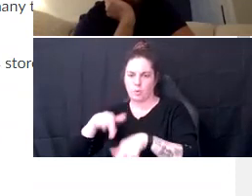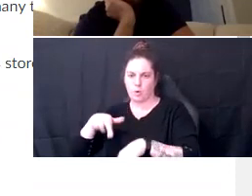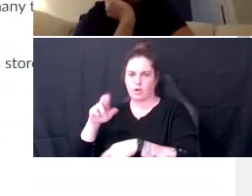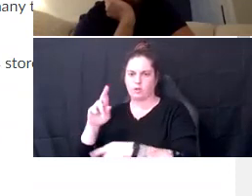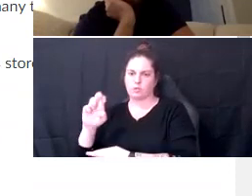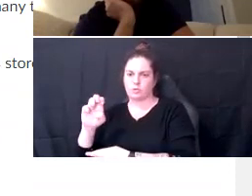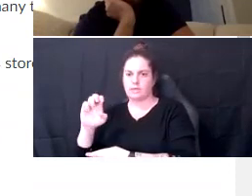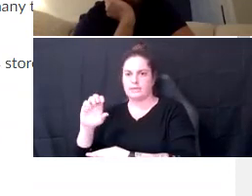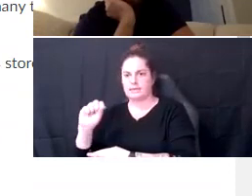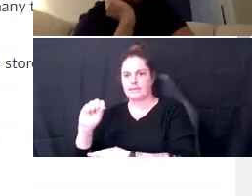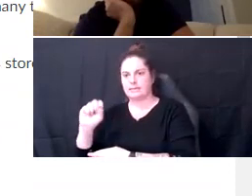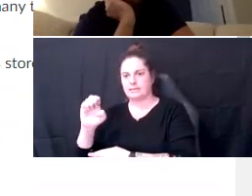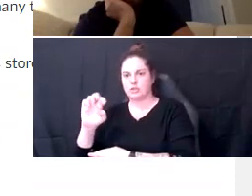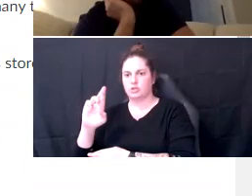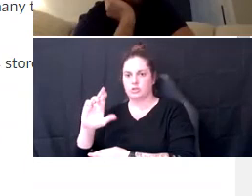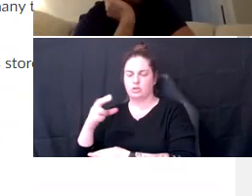research journals.